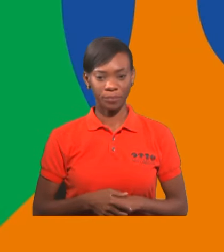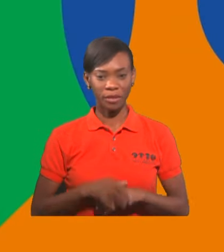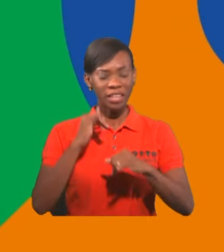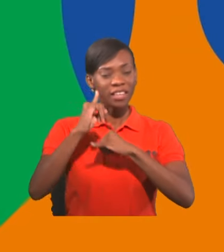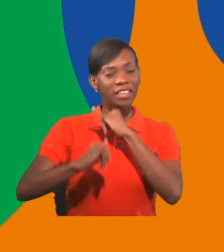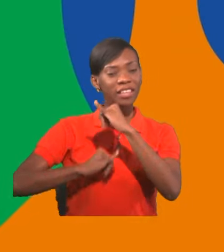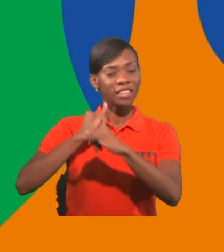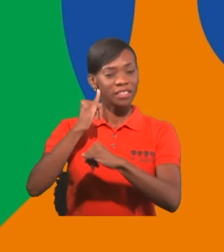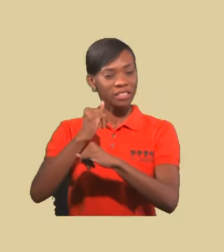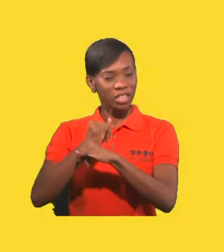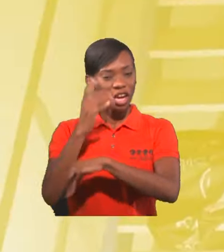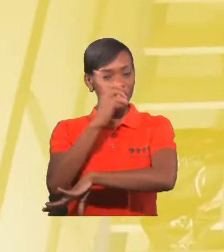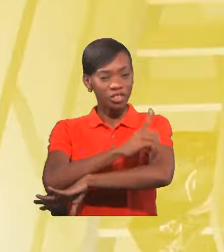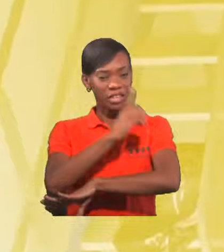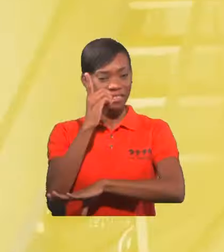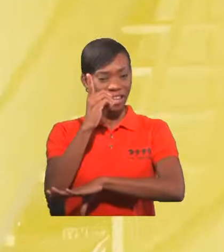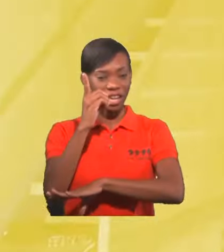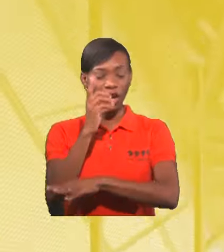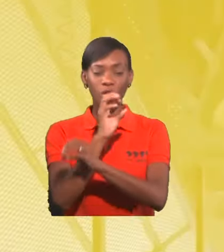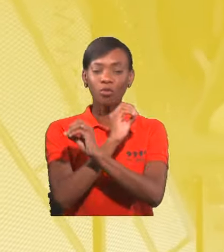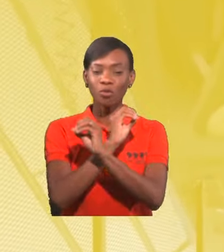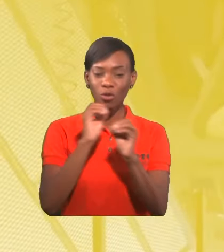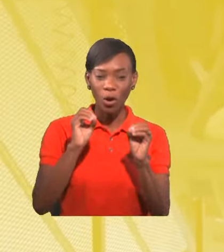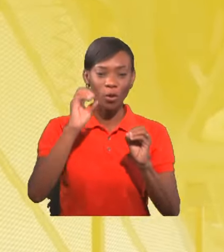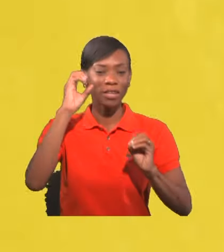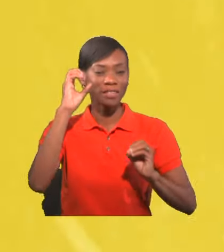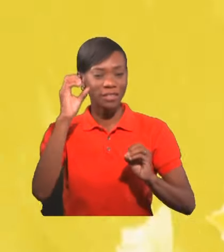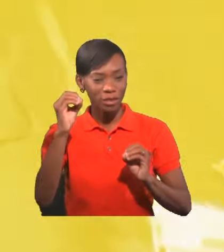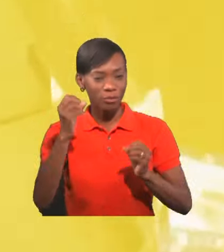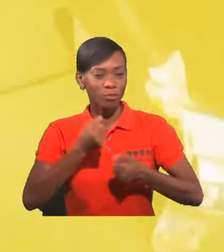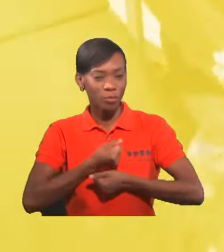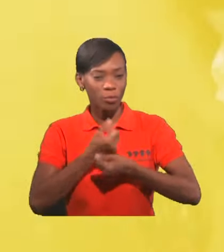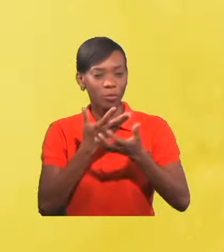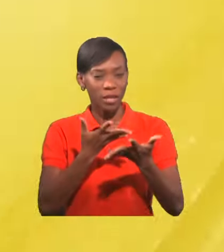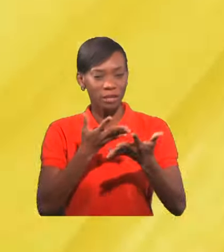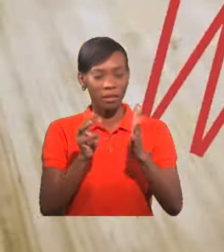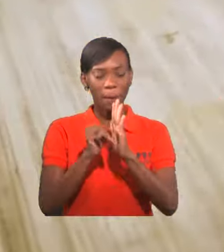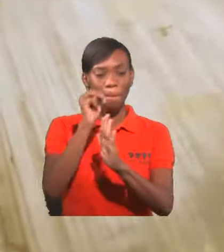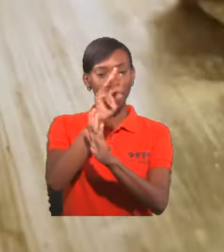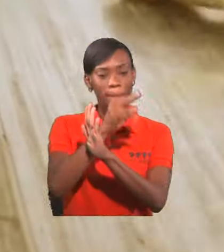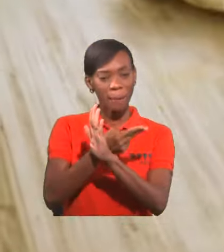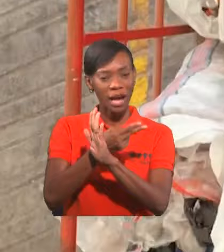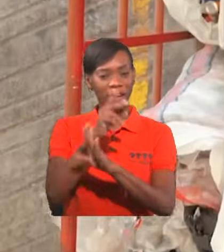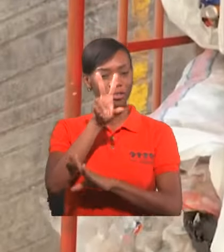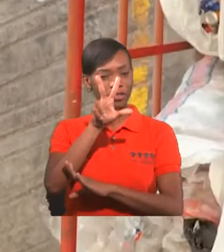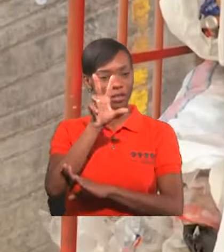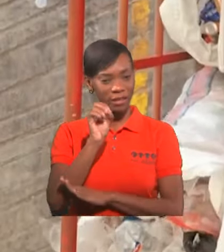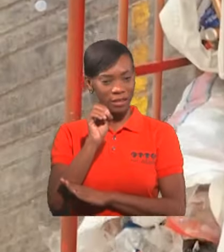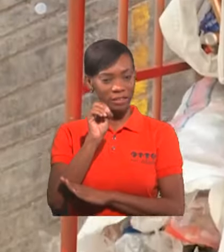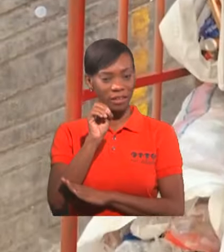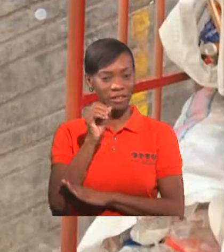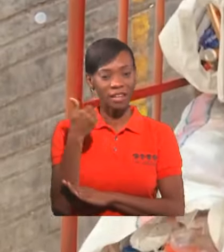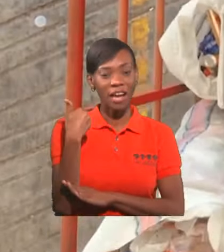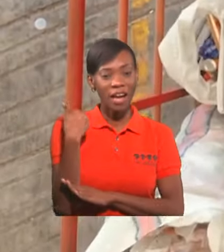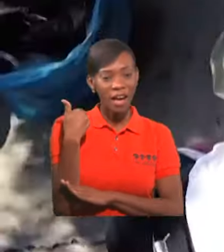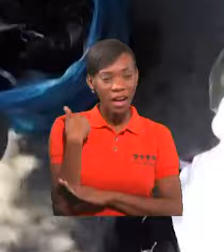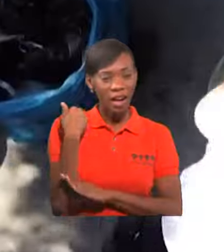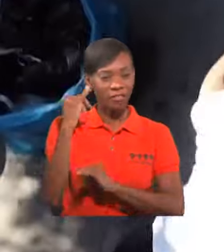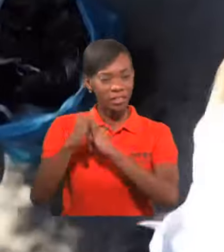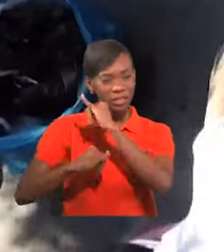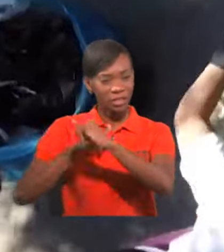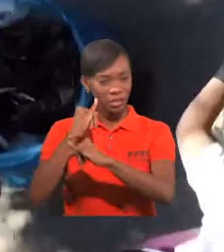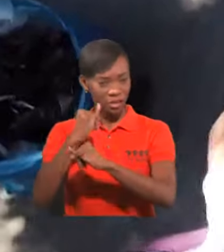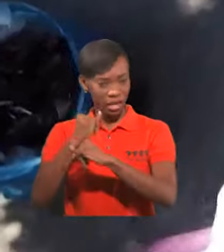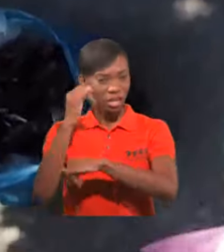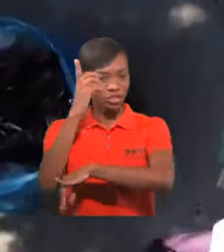of Zero Waste comes in. March 30th, 2024 saw the second observance of the day, a thrust led by Turkey